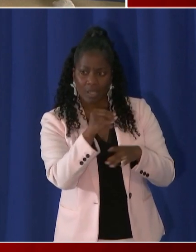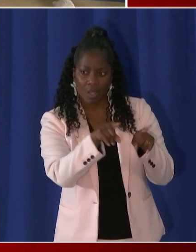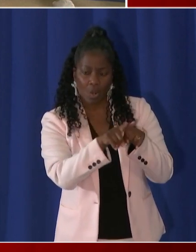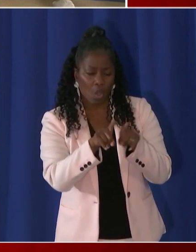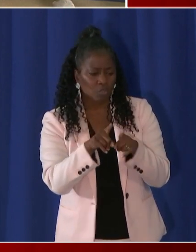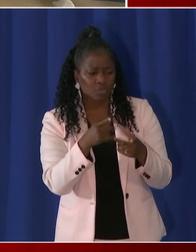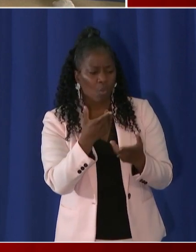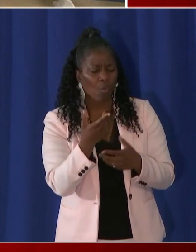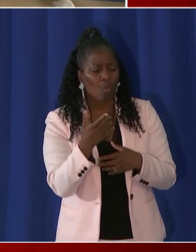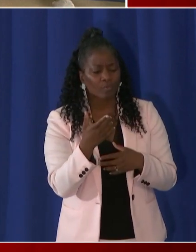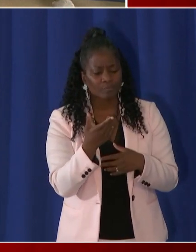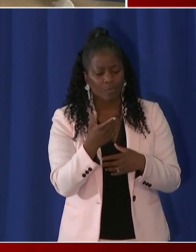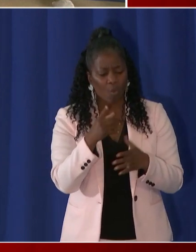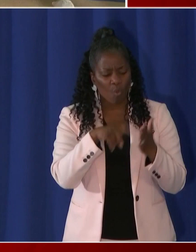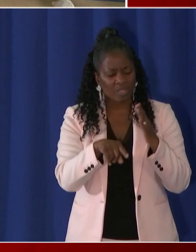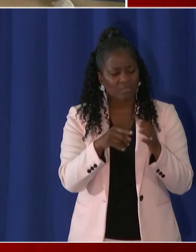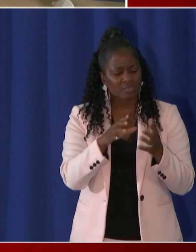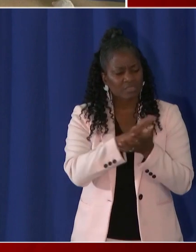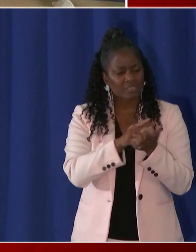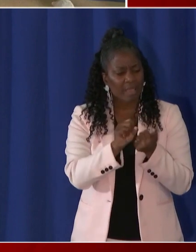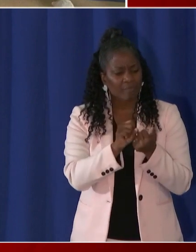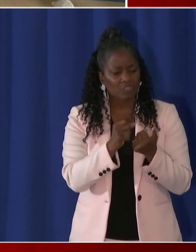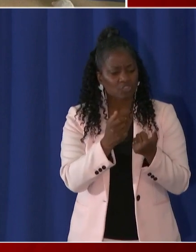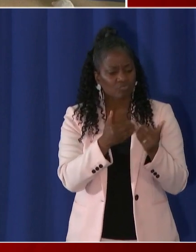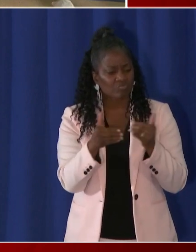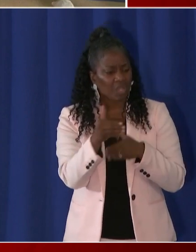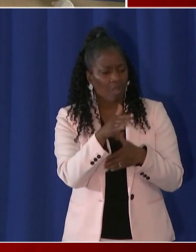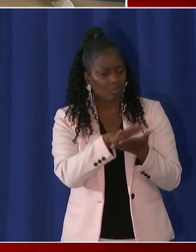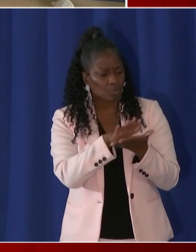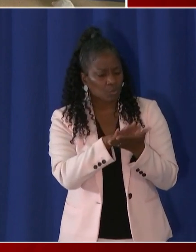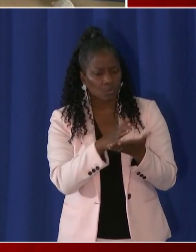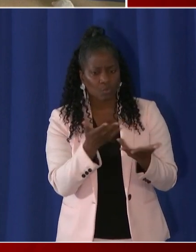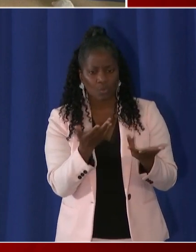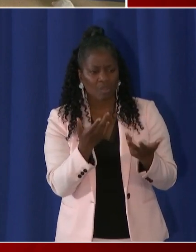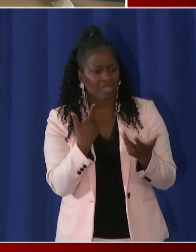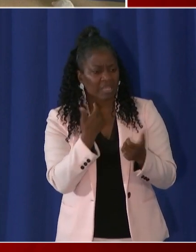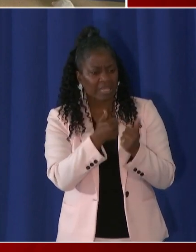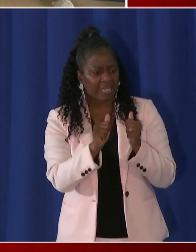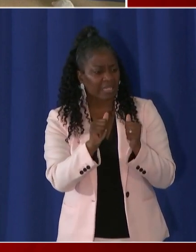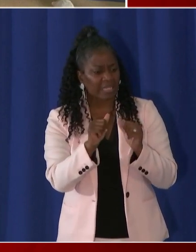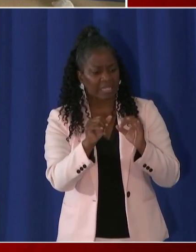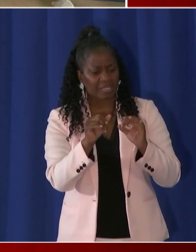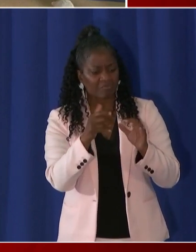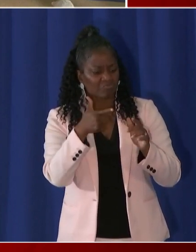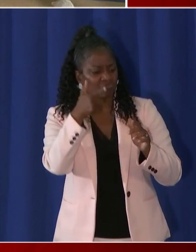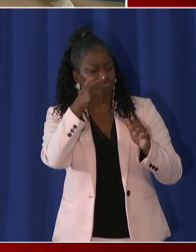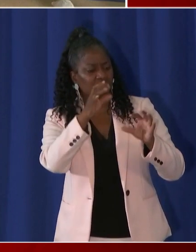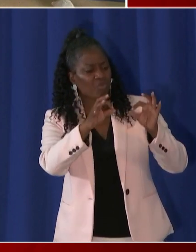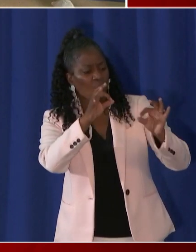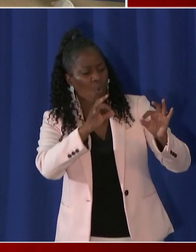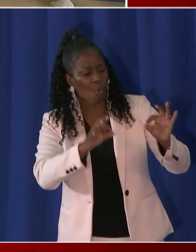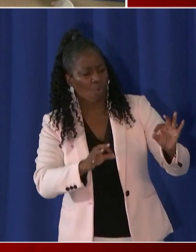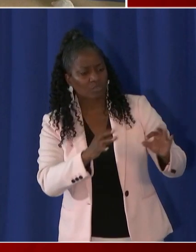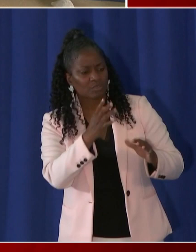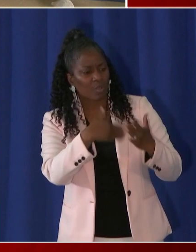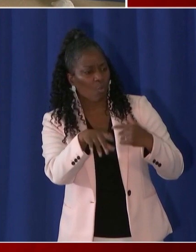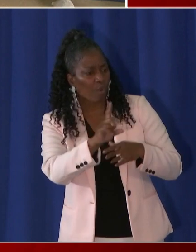of the damage, maybe beyond the school? Is there, were there bullet holes in other places? How far did